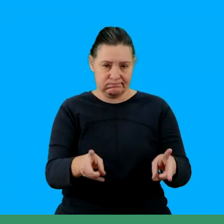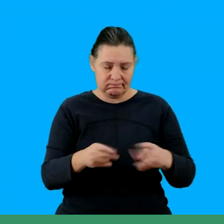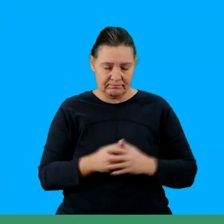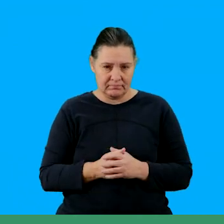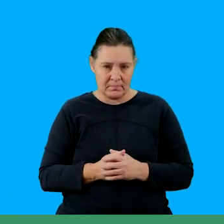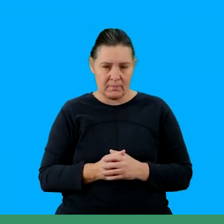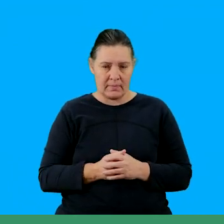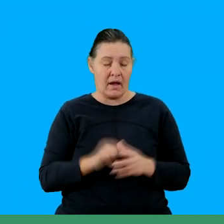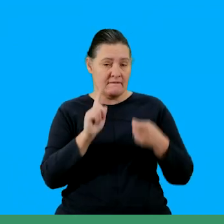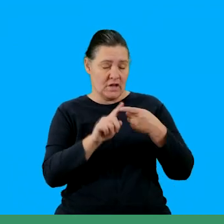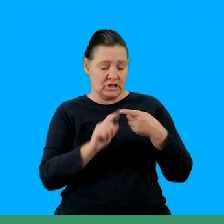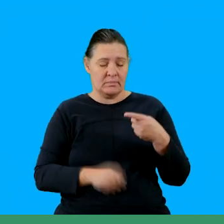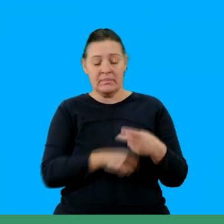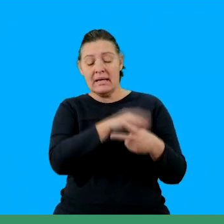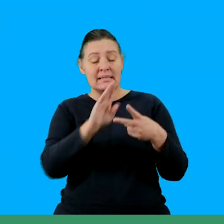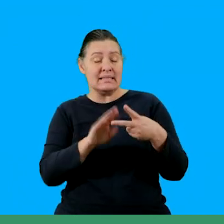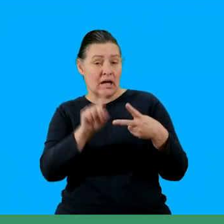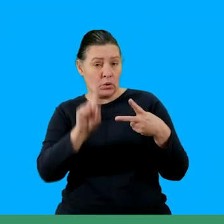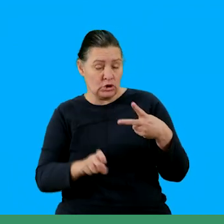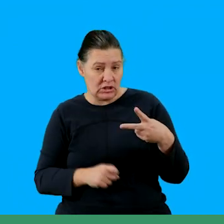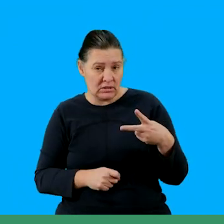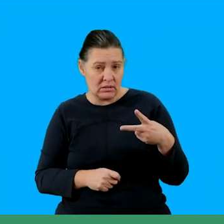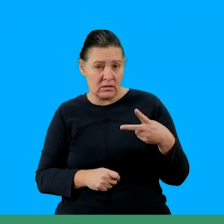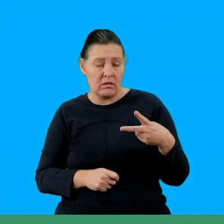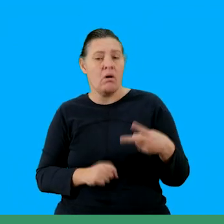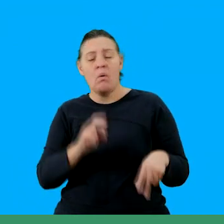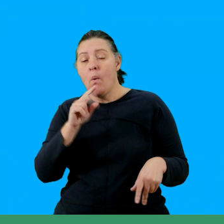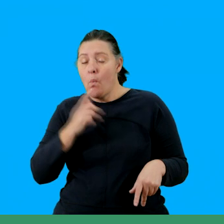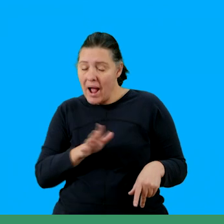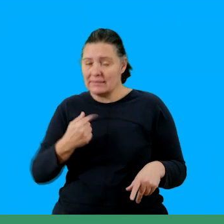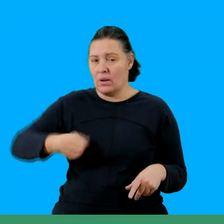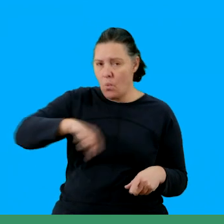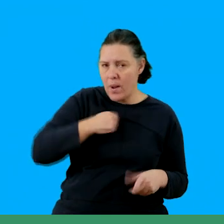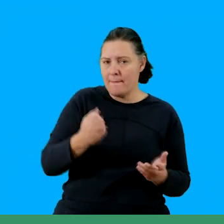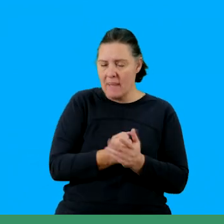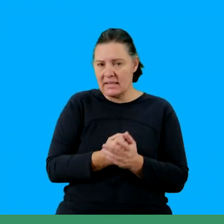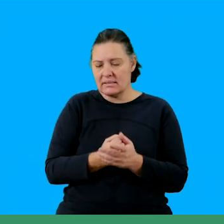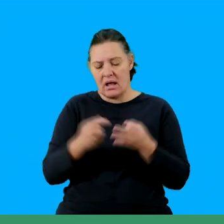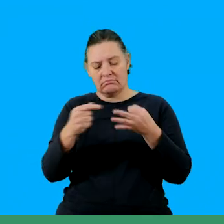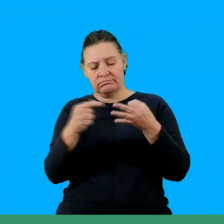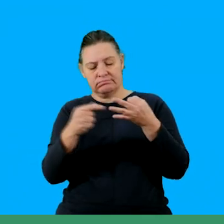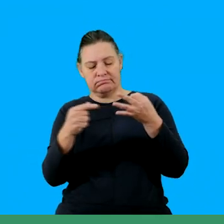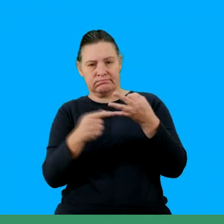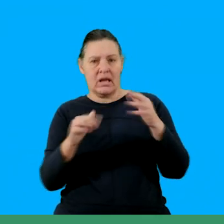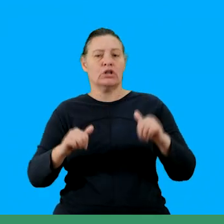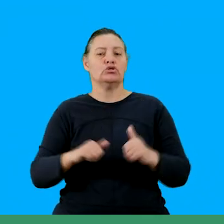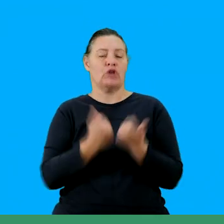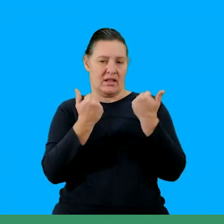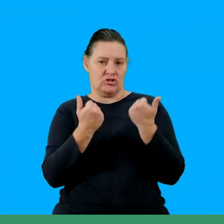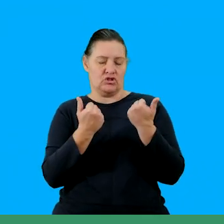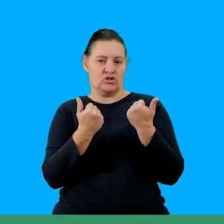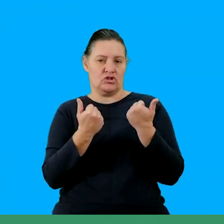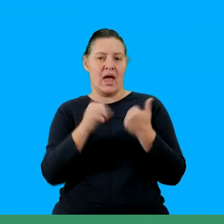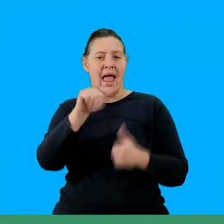from the scenario. That is the first question. The second one requires us to quote 3 challenges that